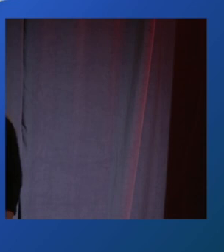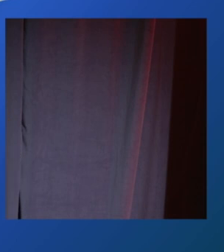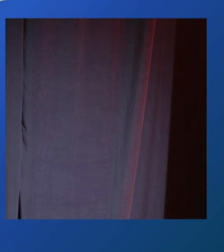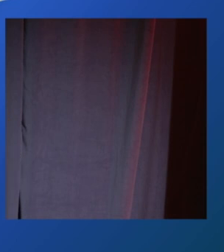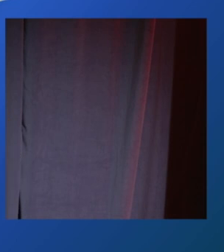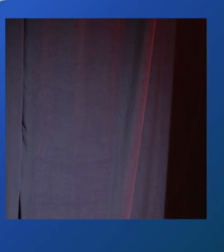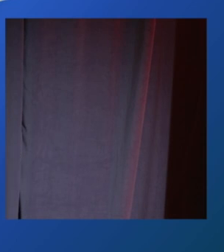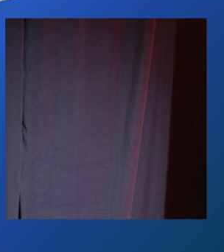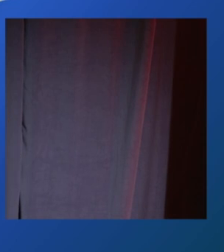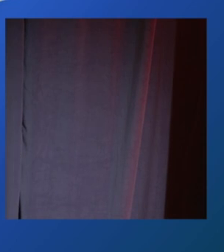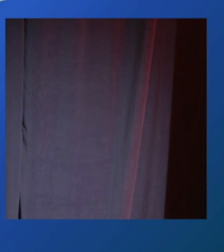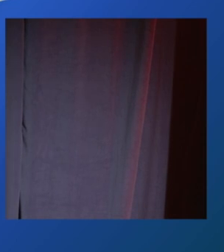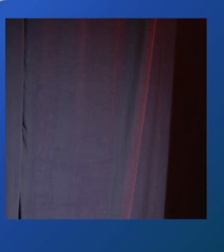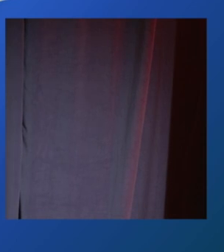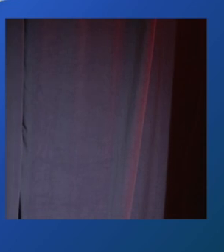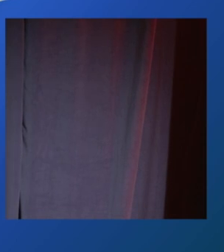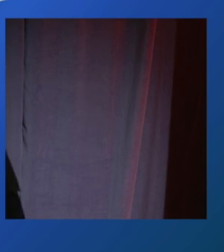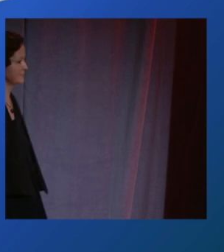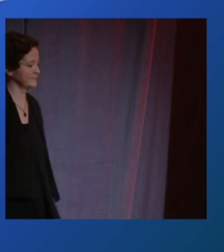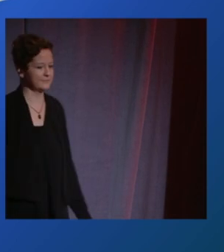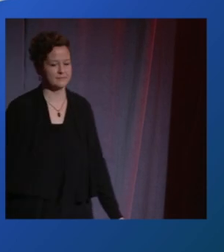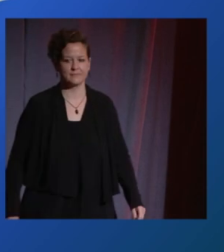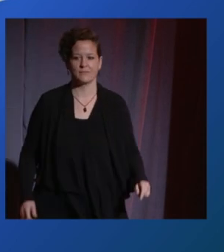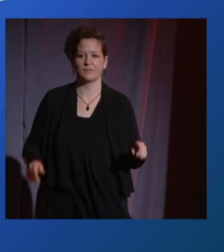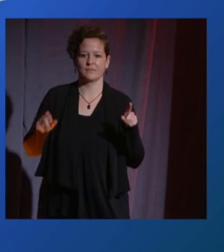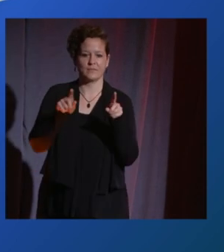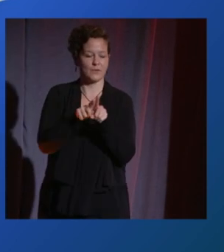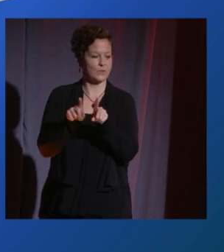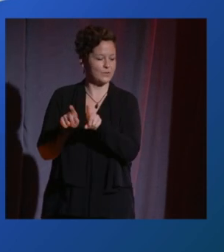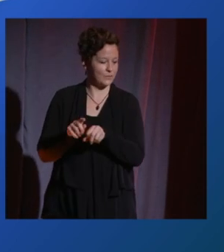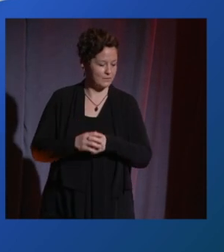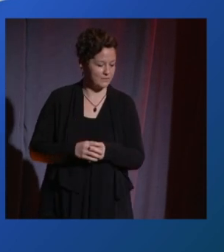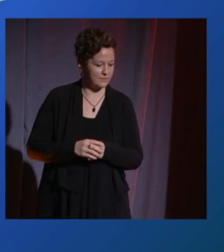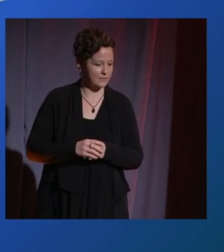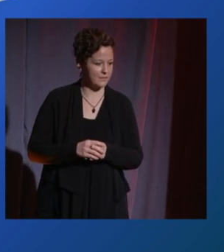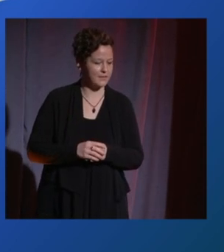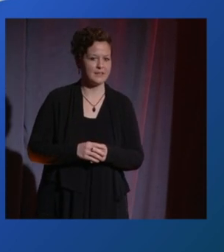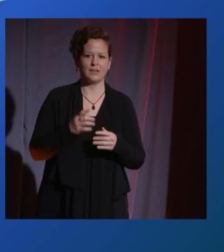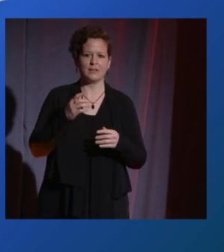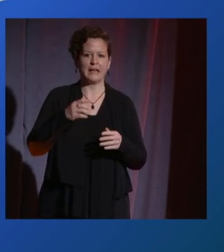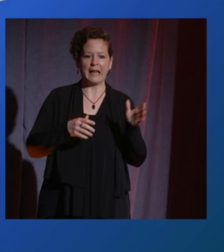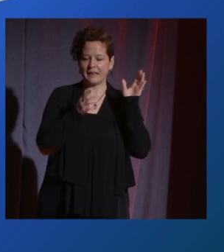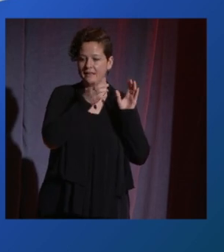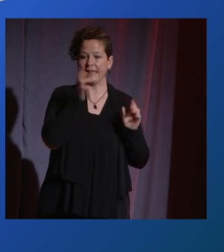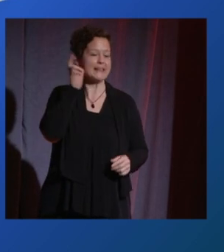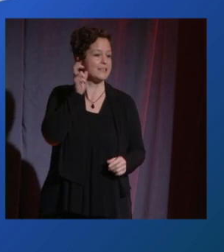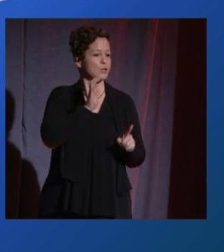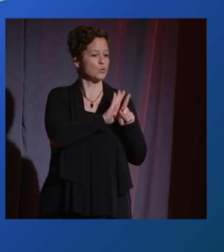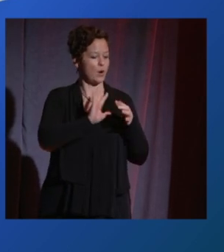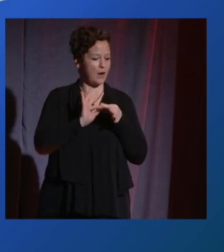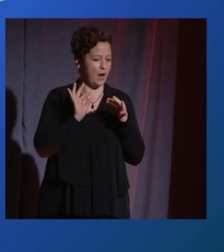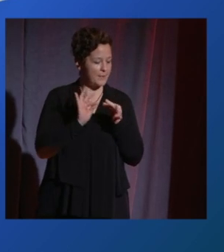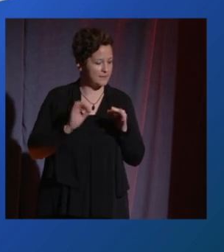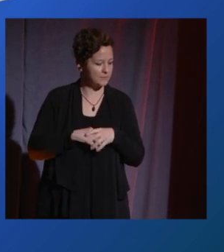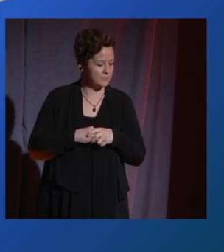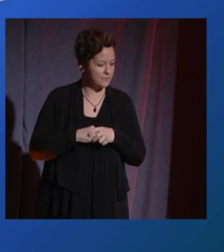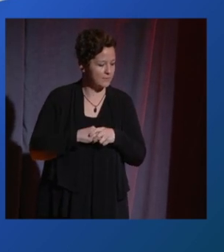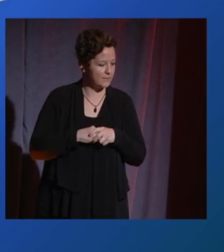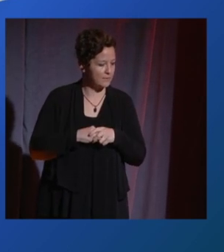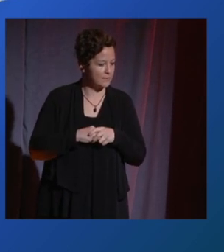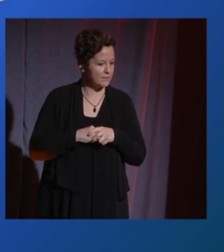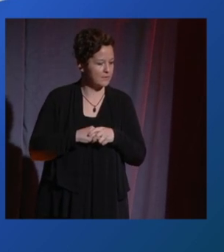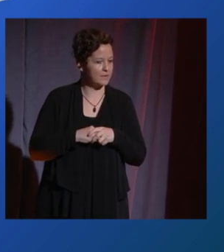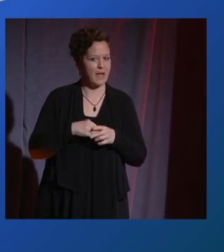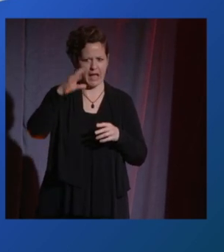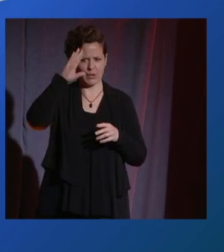yes I look at uh Dr frello you know listening to you and I know you know you're new to